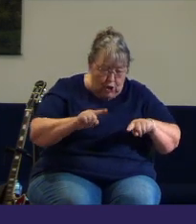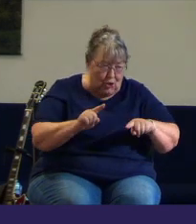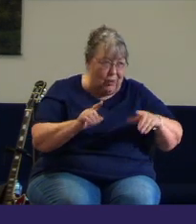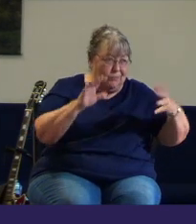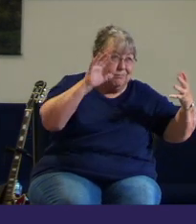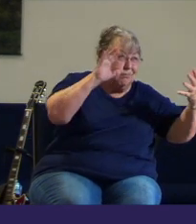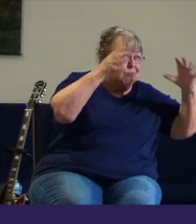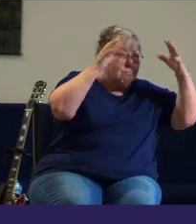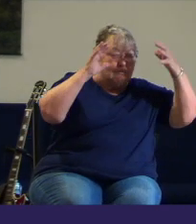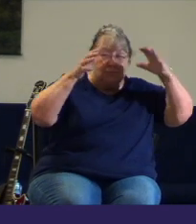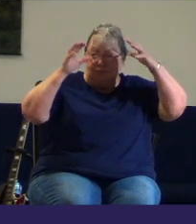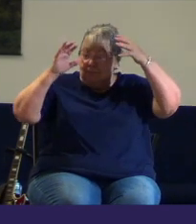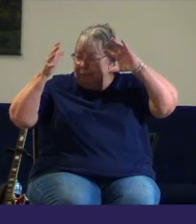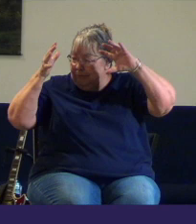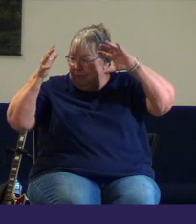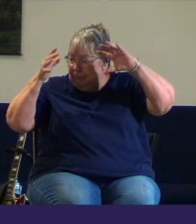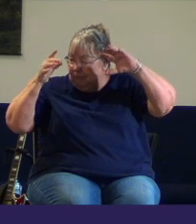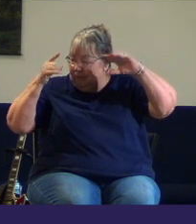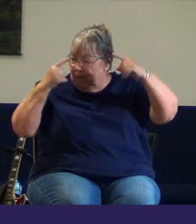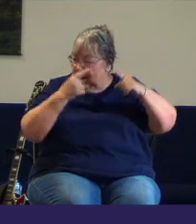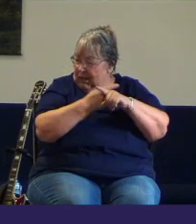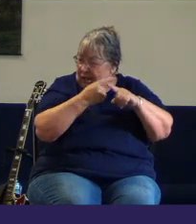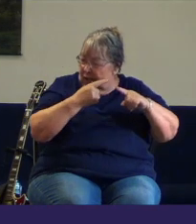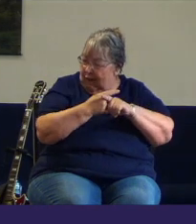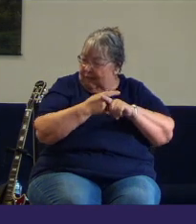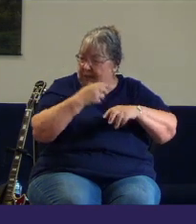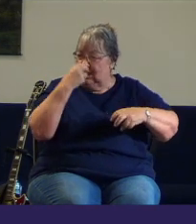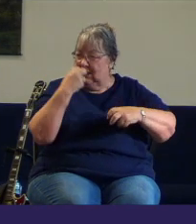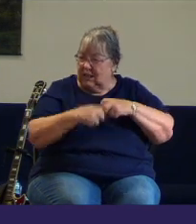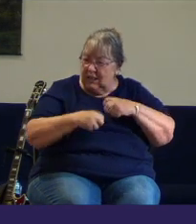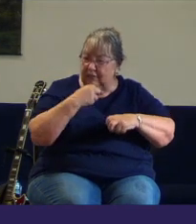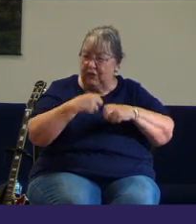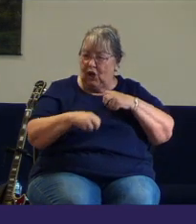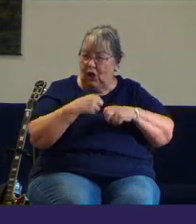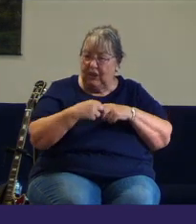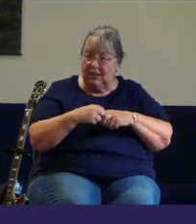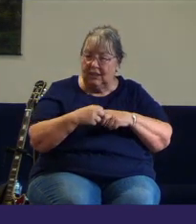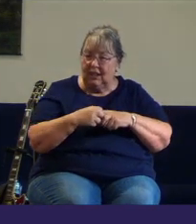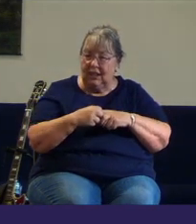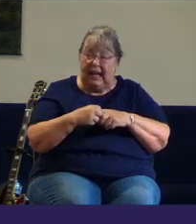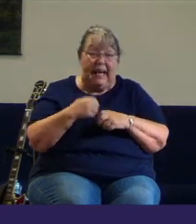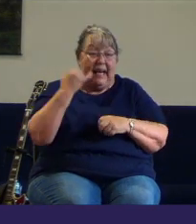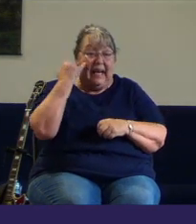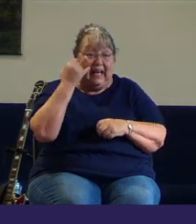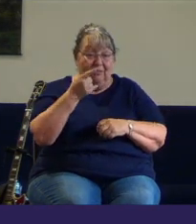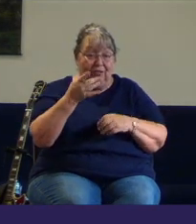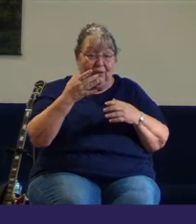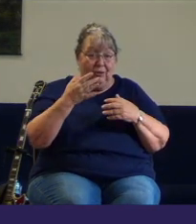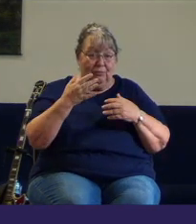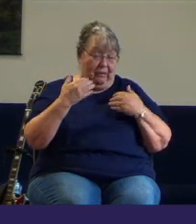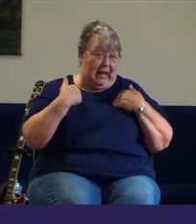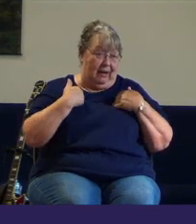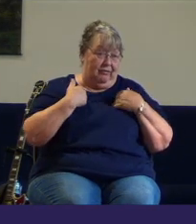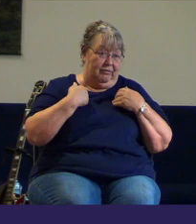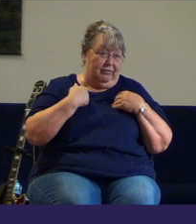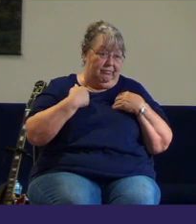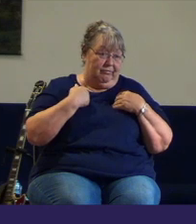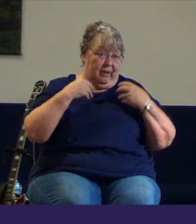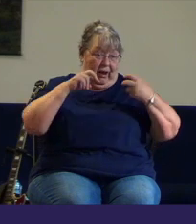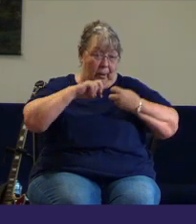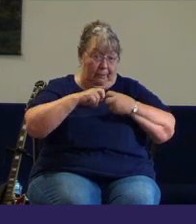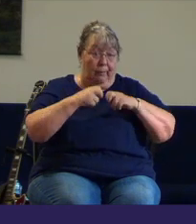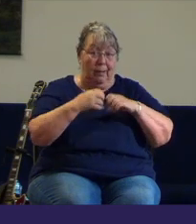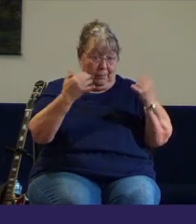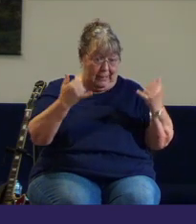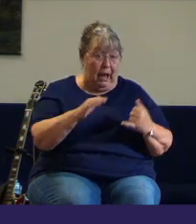challenges and the conflicts and the difficulties of our life. You know that? He prays for you. In fact, if you're going through something right now, if you're going through a